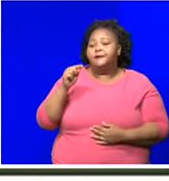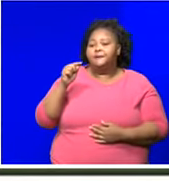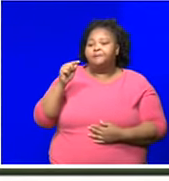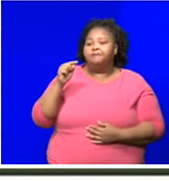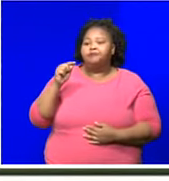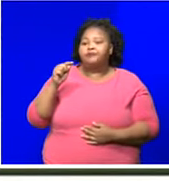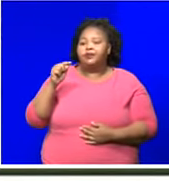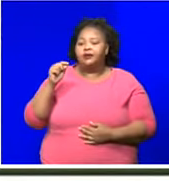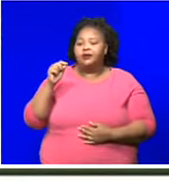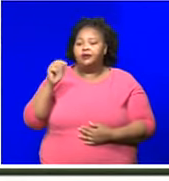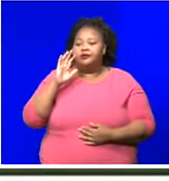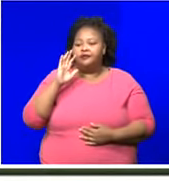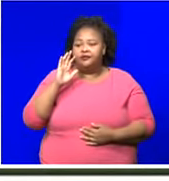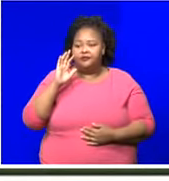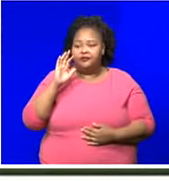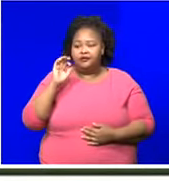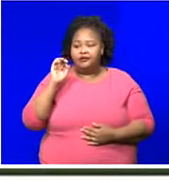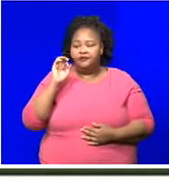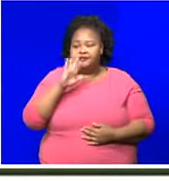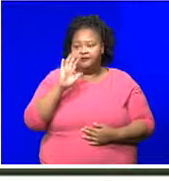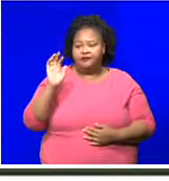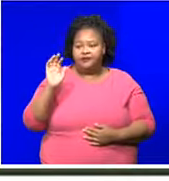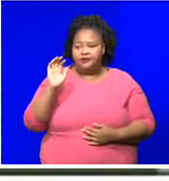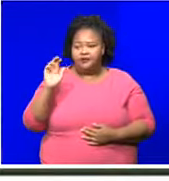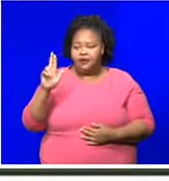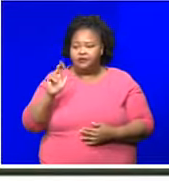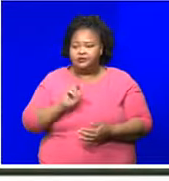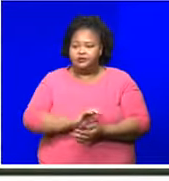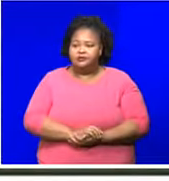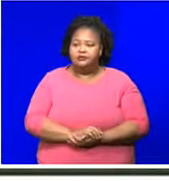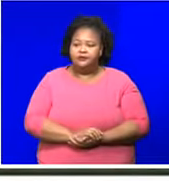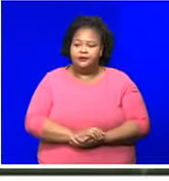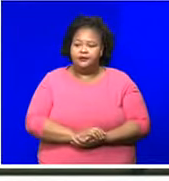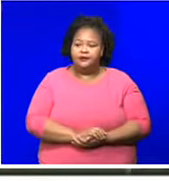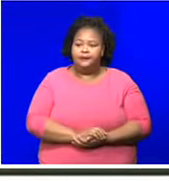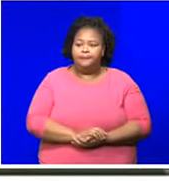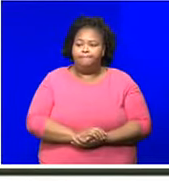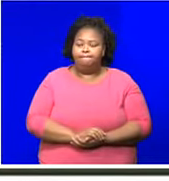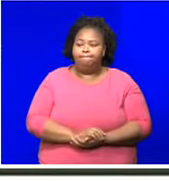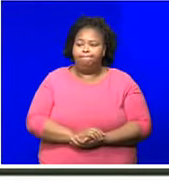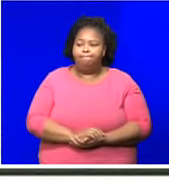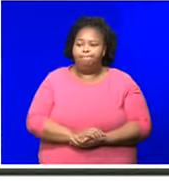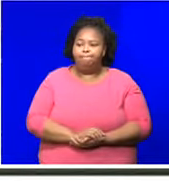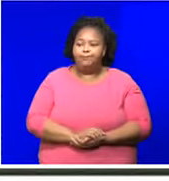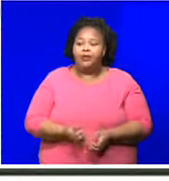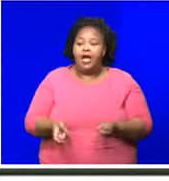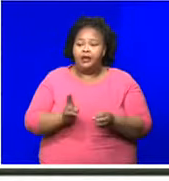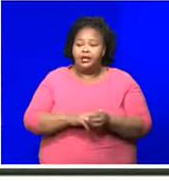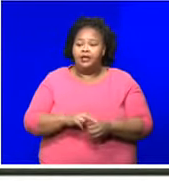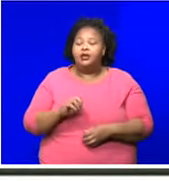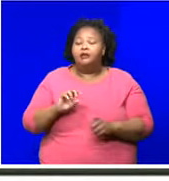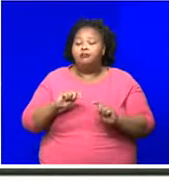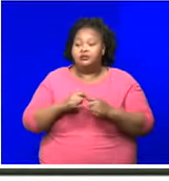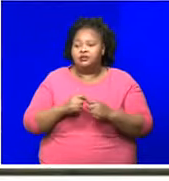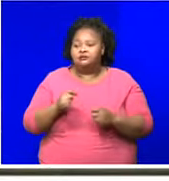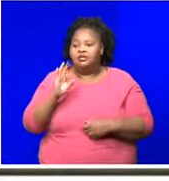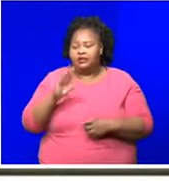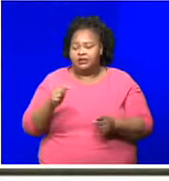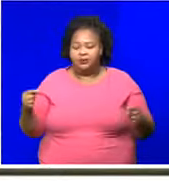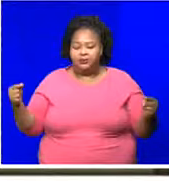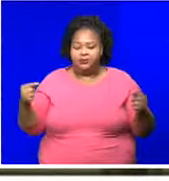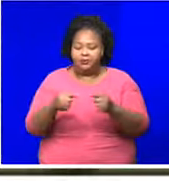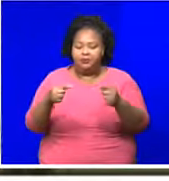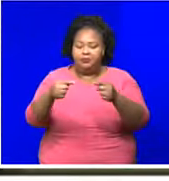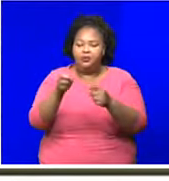Pirates. Their remaining 3 games are against Young Buffaloes, Royal Leopards and Denver Sundowns. Second on the log is